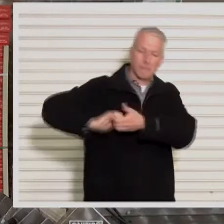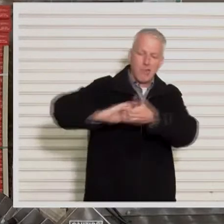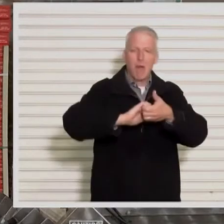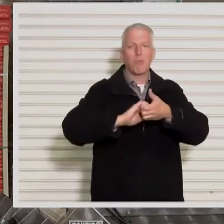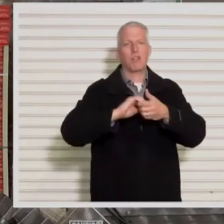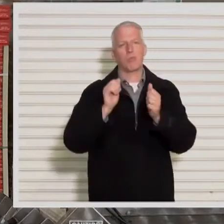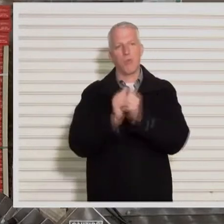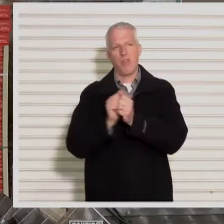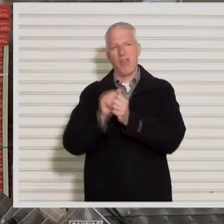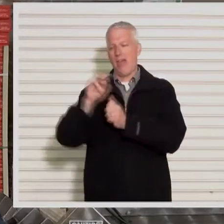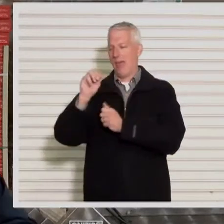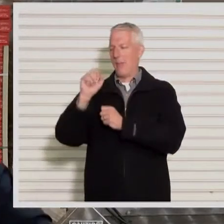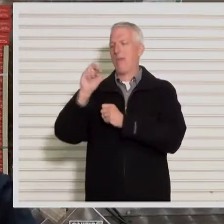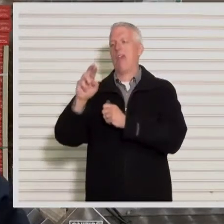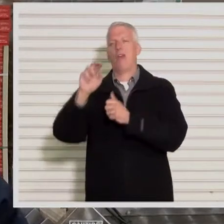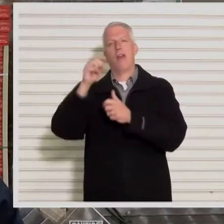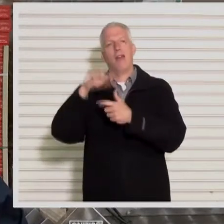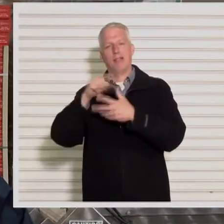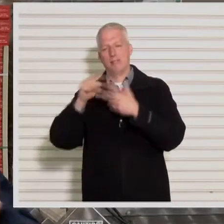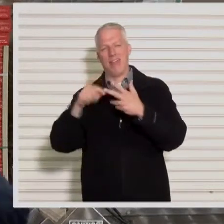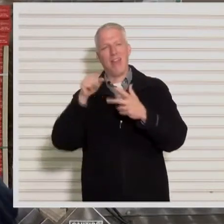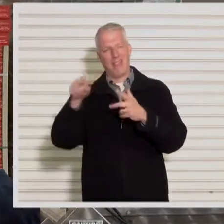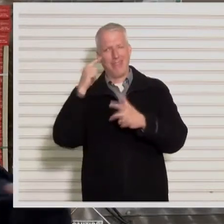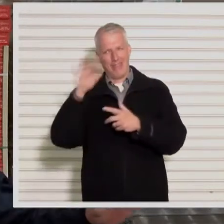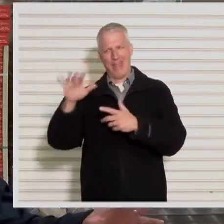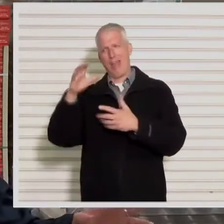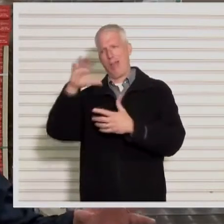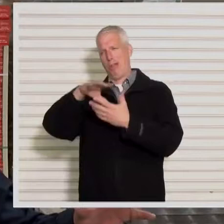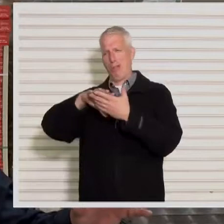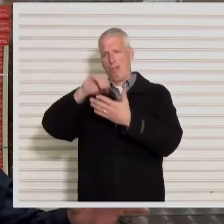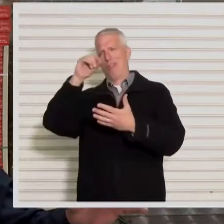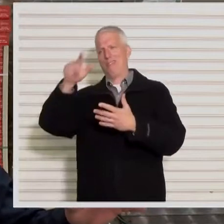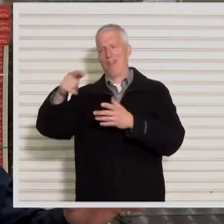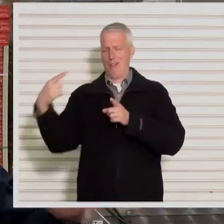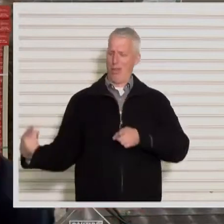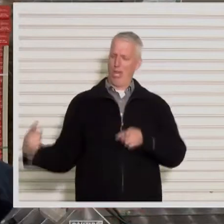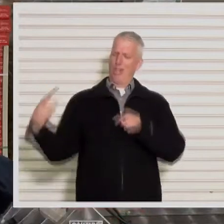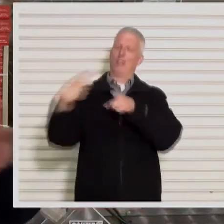uses the word, and I think he learned it at USC, the intersectoral,